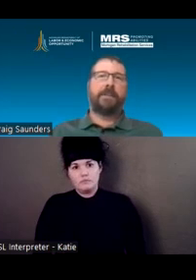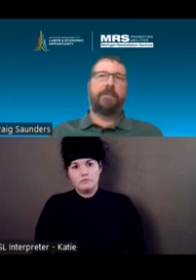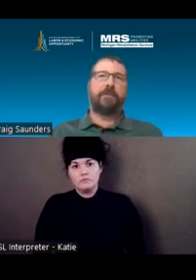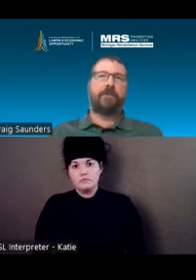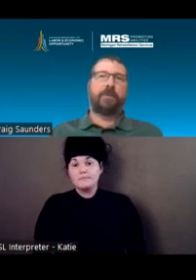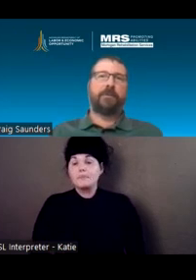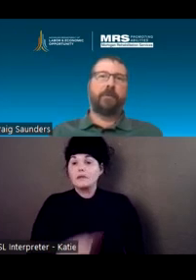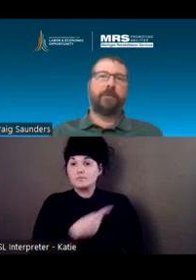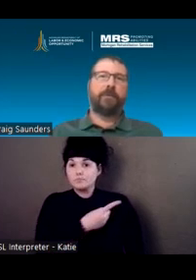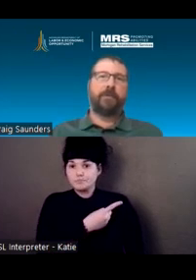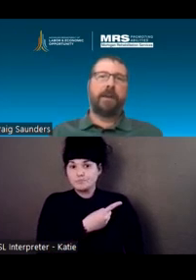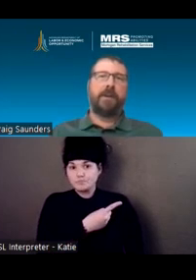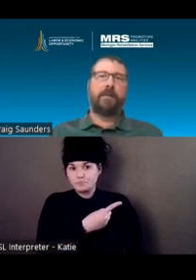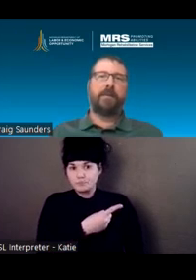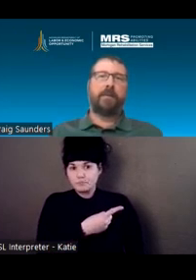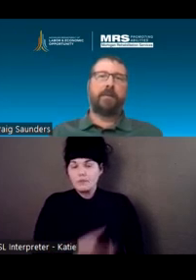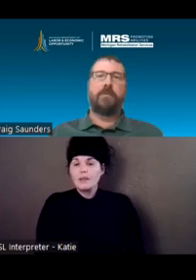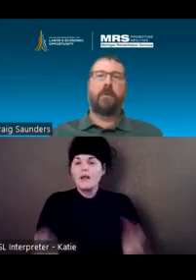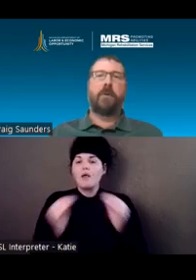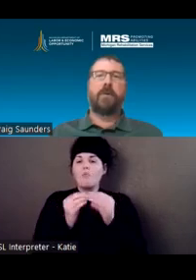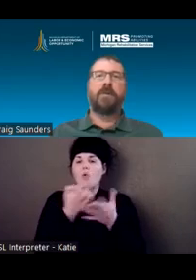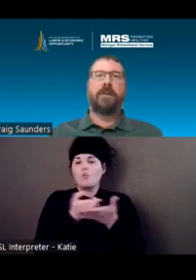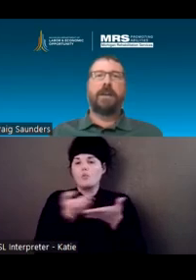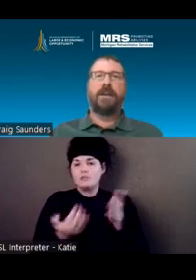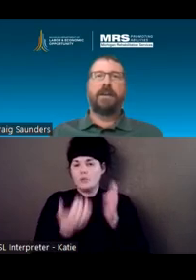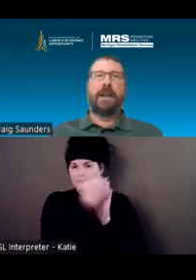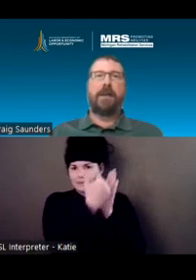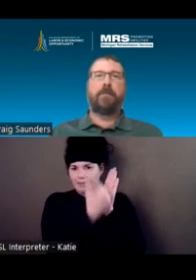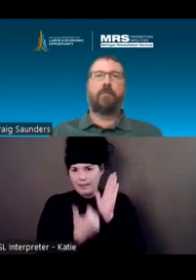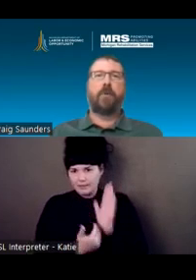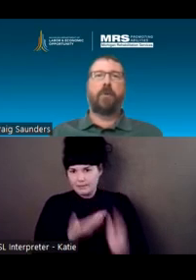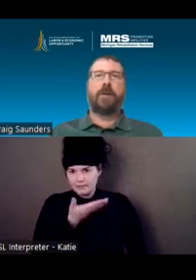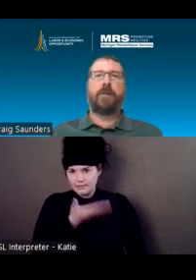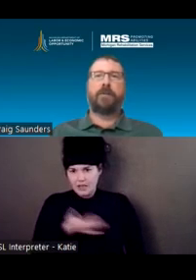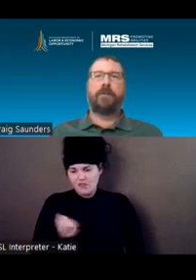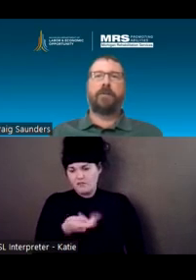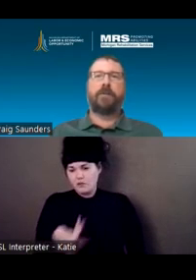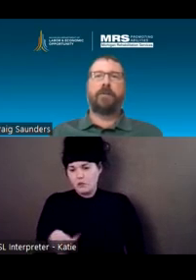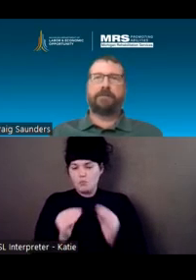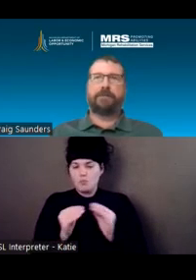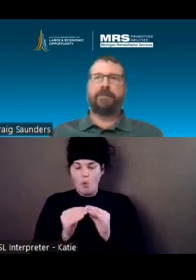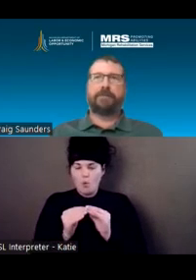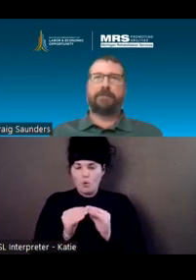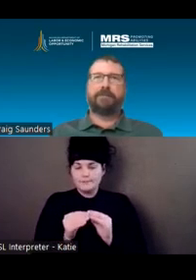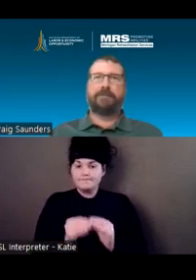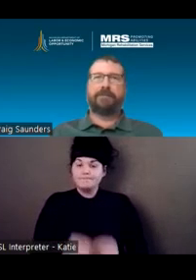This slide continues those resources with a few more hybrid work articles.